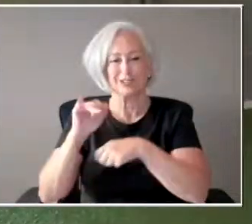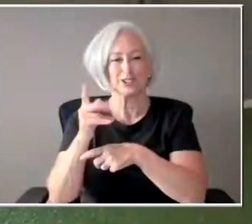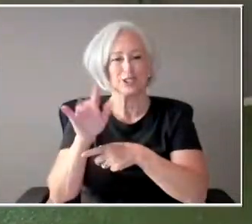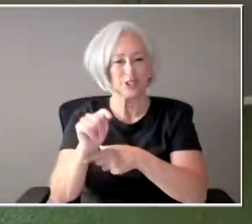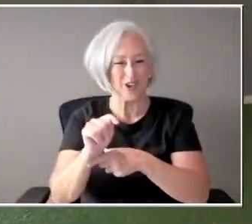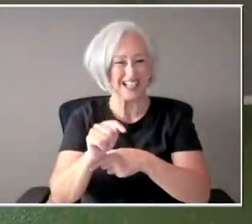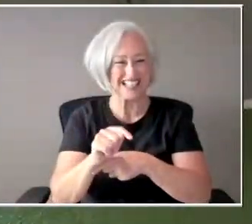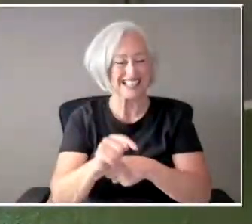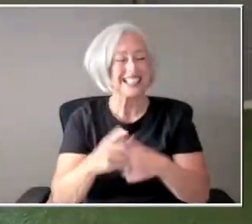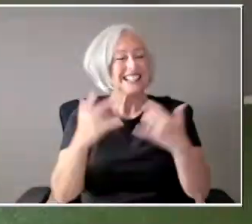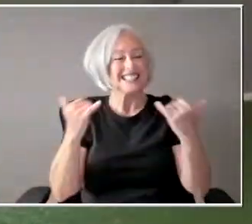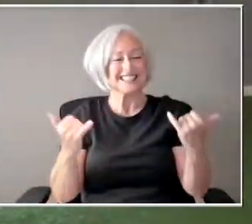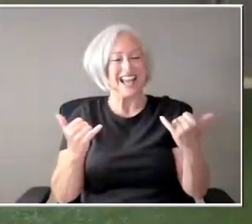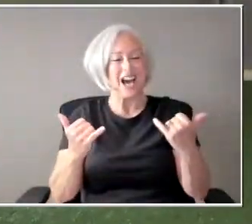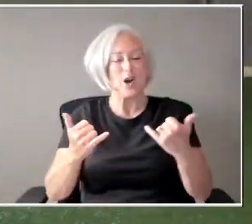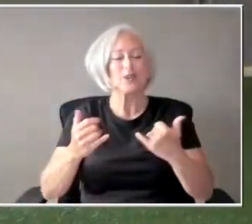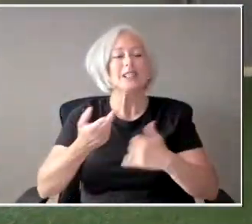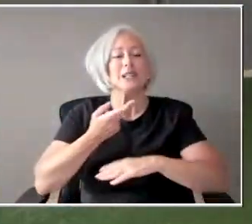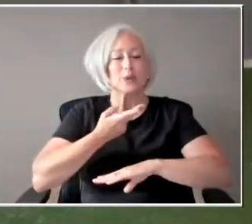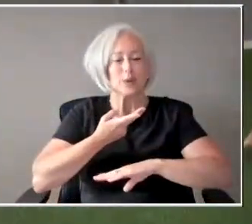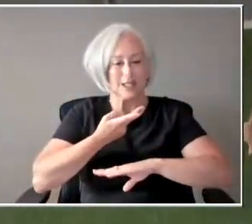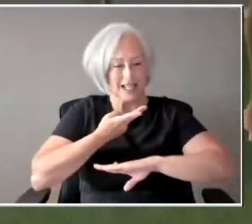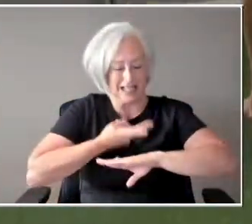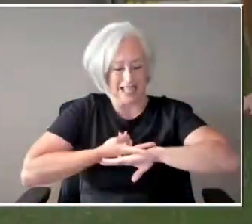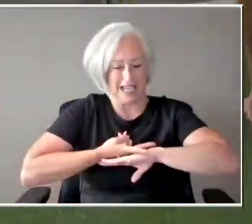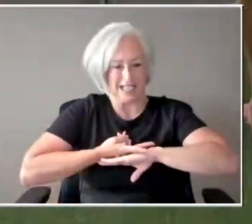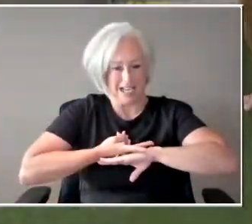right, so we're going to lay down on the floor. We're just going to start out with a basic crunch.